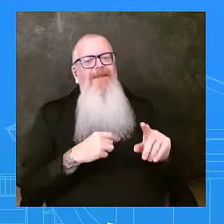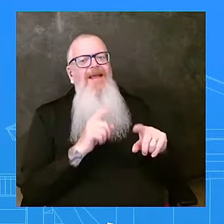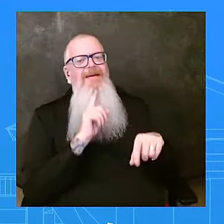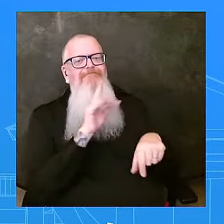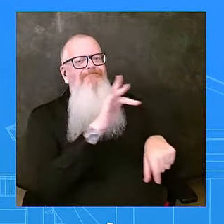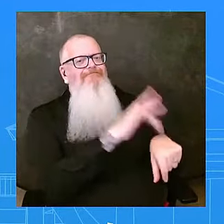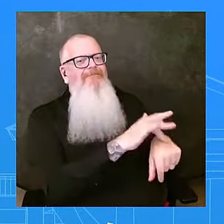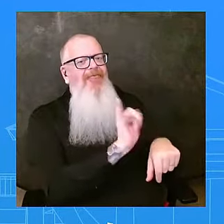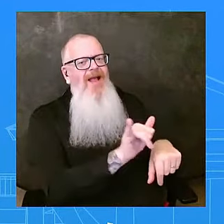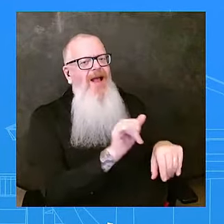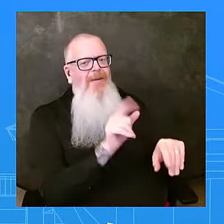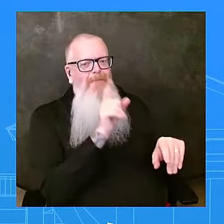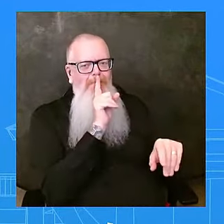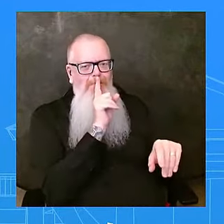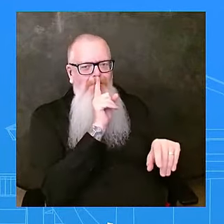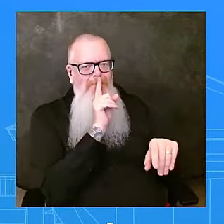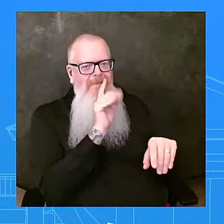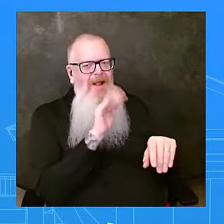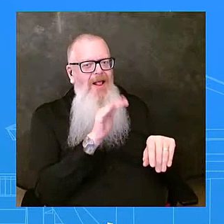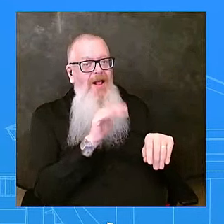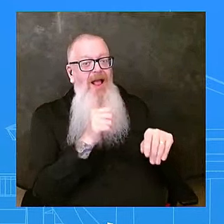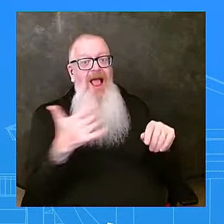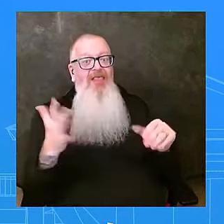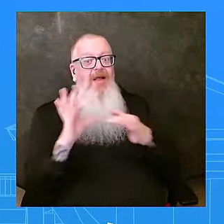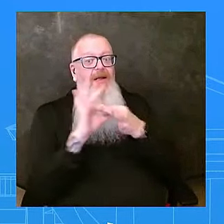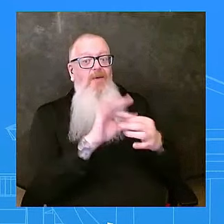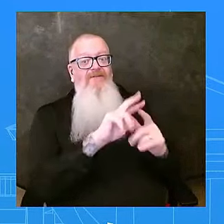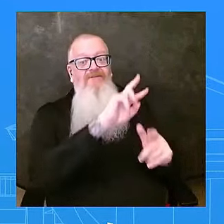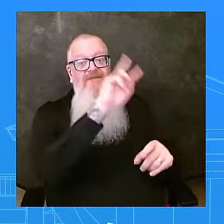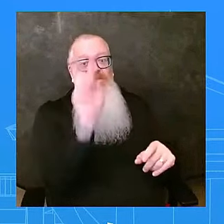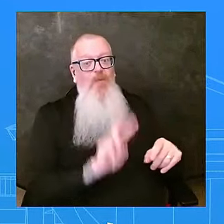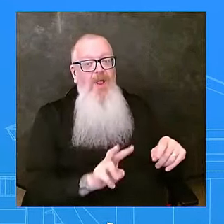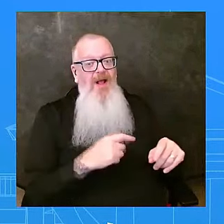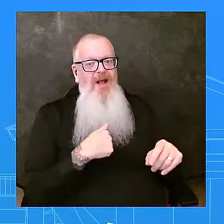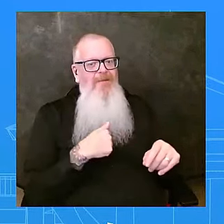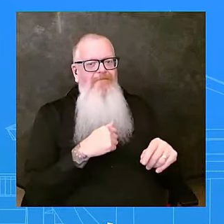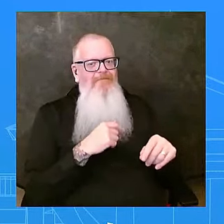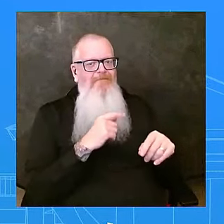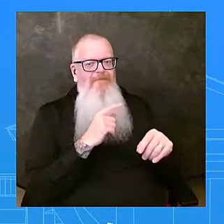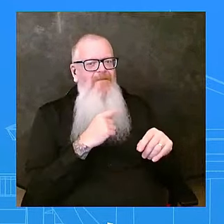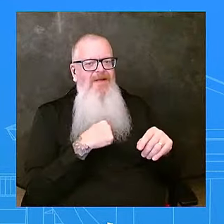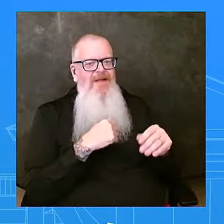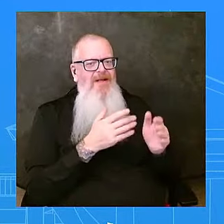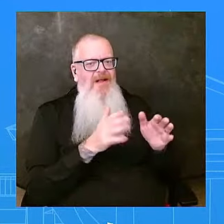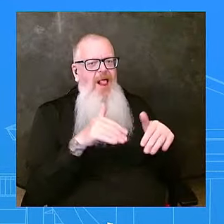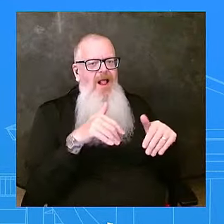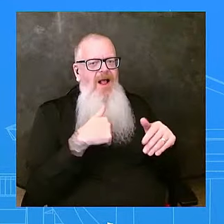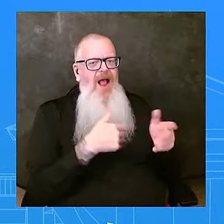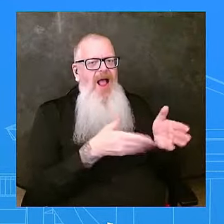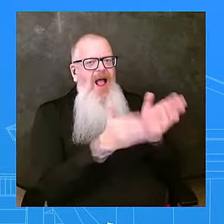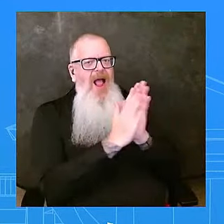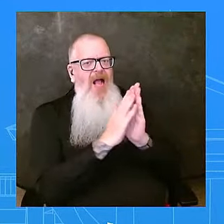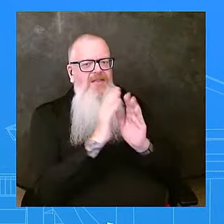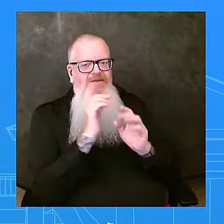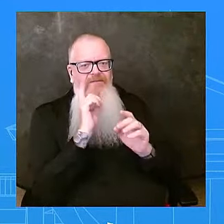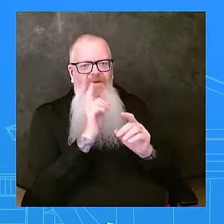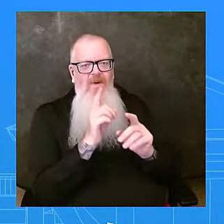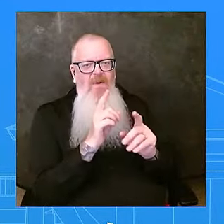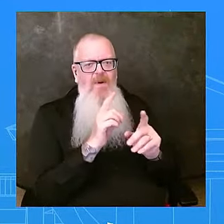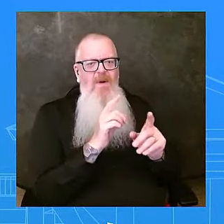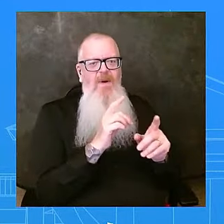might be. He wouldn't have had to seek political asylum if he wasn't accused of trumped-up, ridiculous